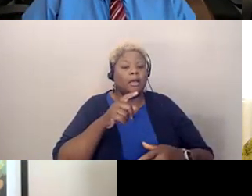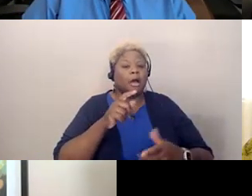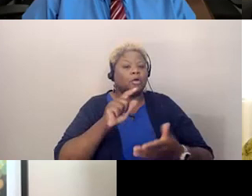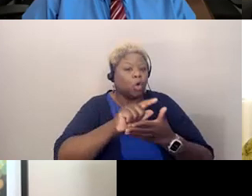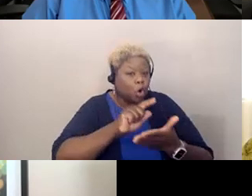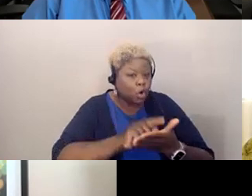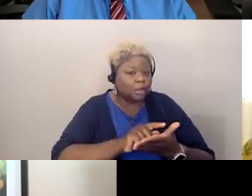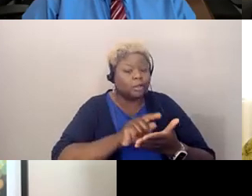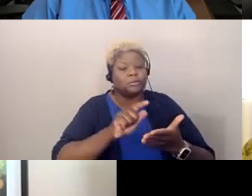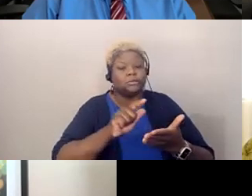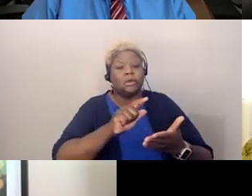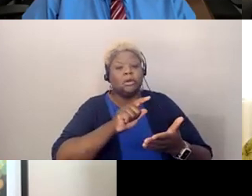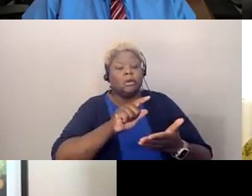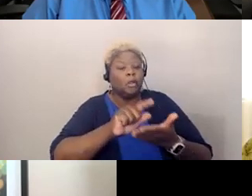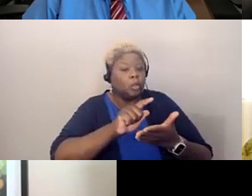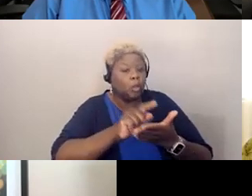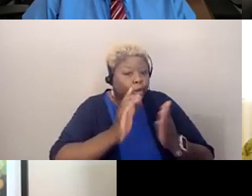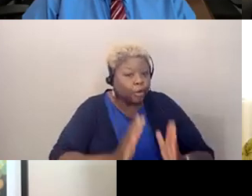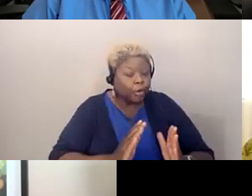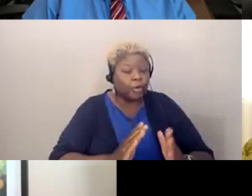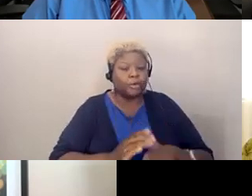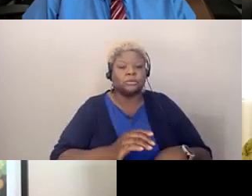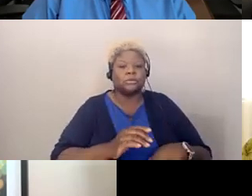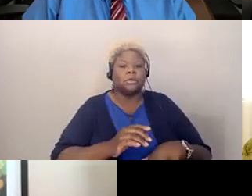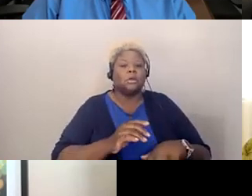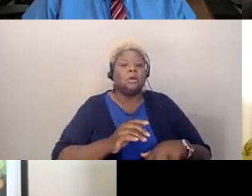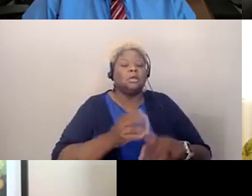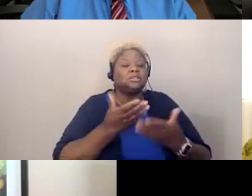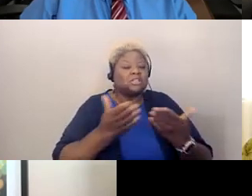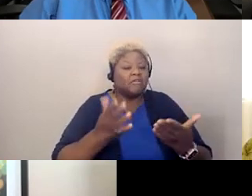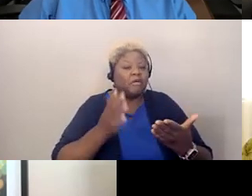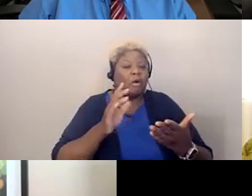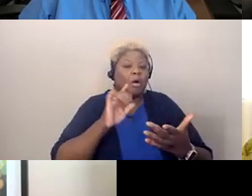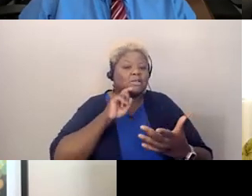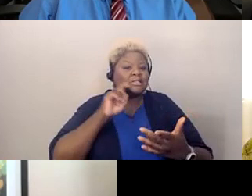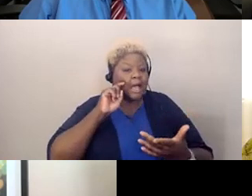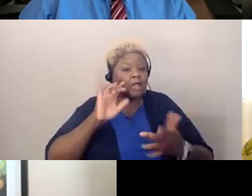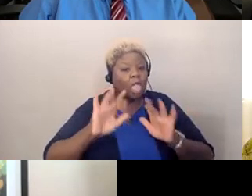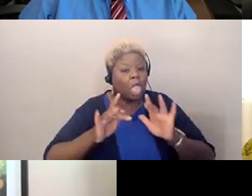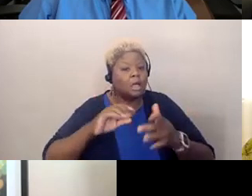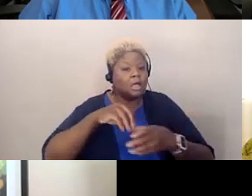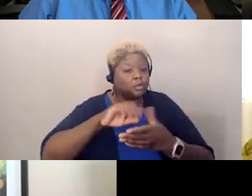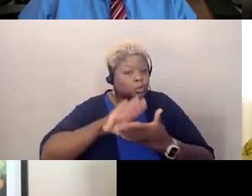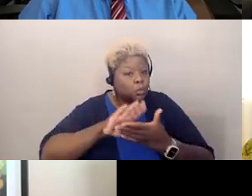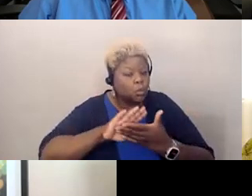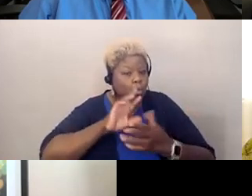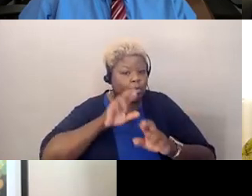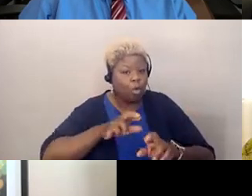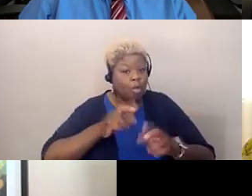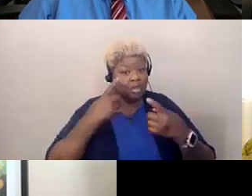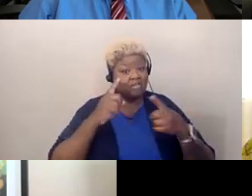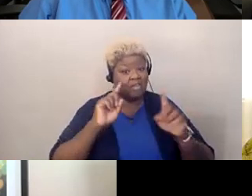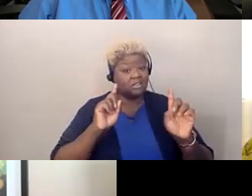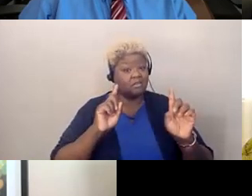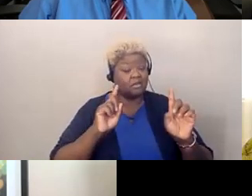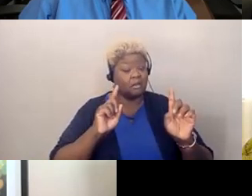court attorneys and lawyers and stuff came out of. There's been stuff on sexual abuse in school that came out of. That has been really effective. We've